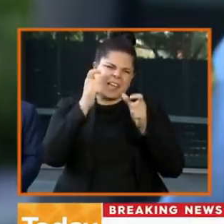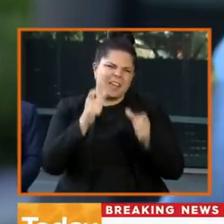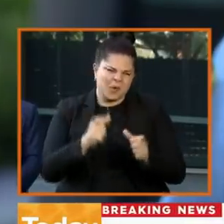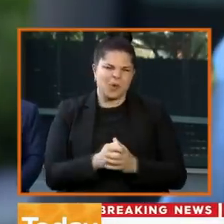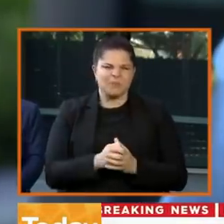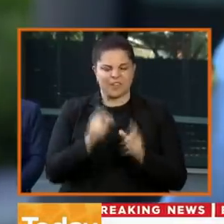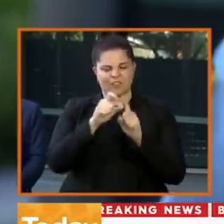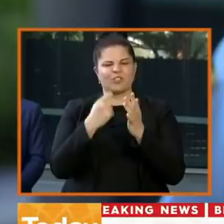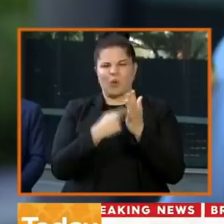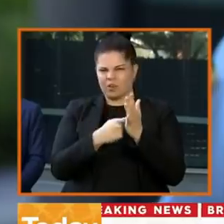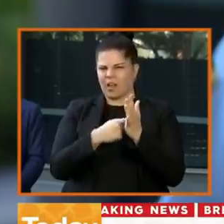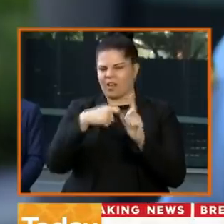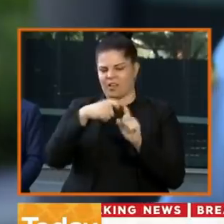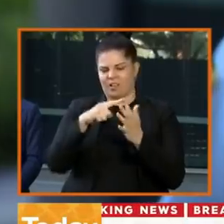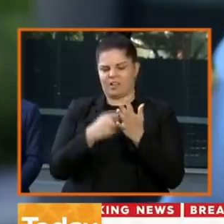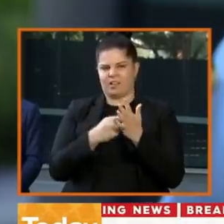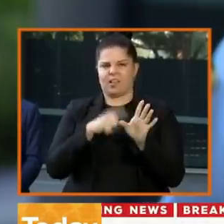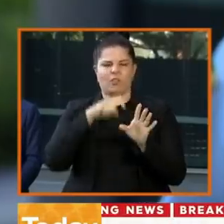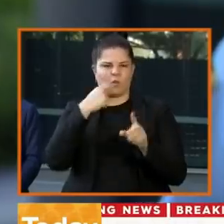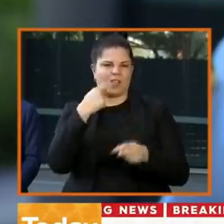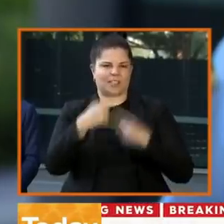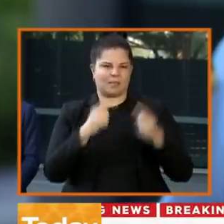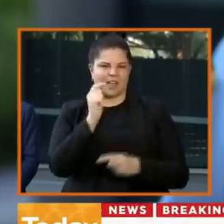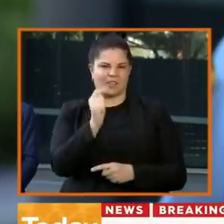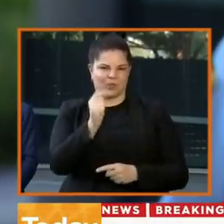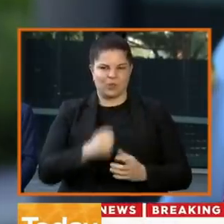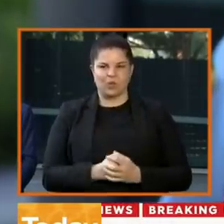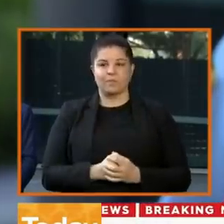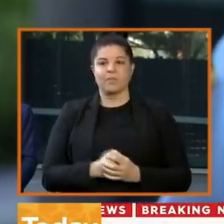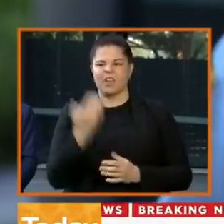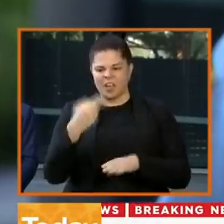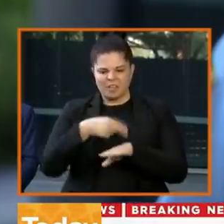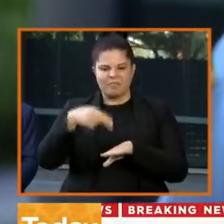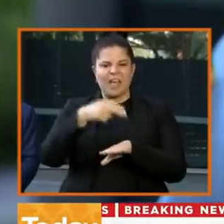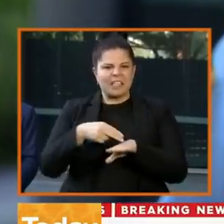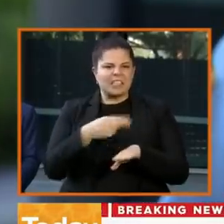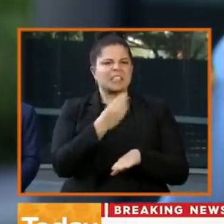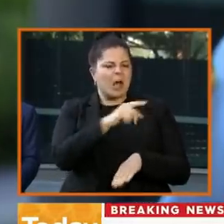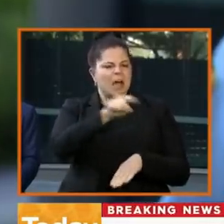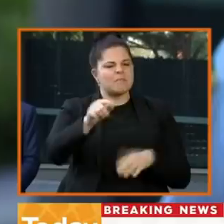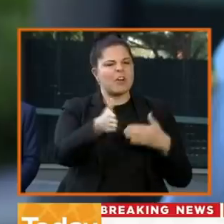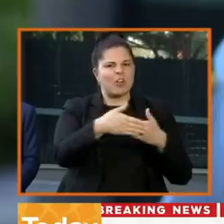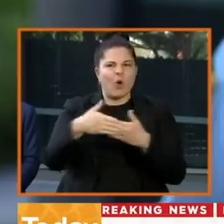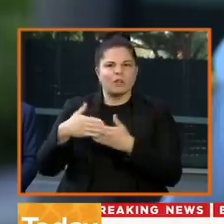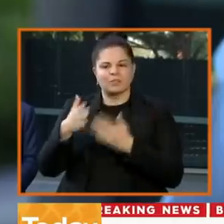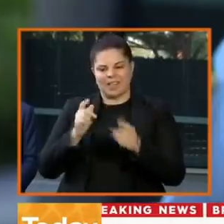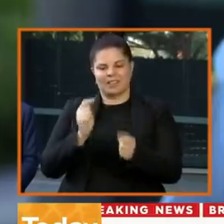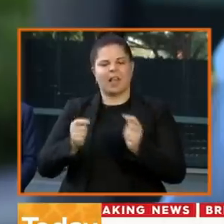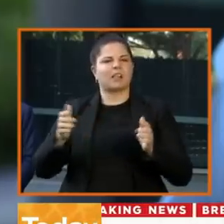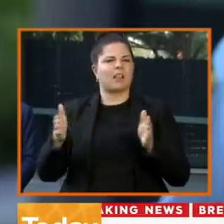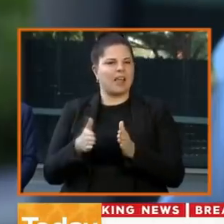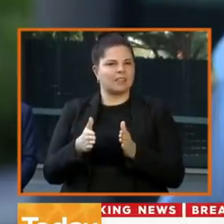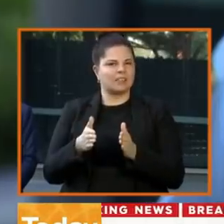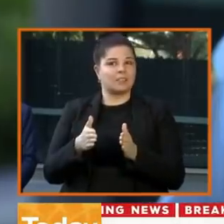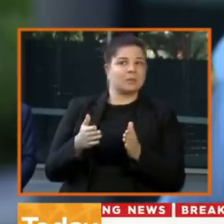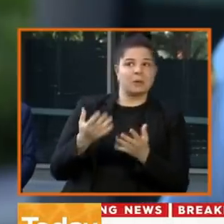Dr. Chant will explain, because we did have slightly fewer tests on the Easter long weekend than we would have on a normal weekday. This week,